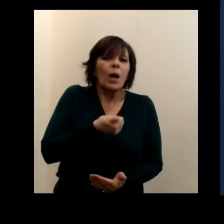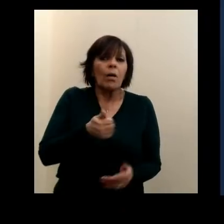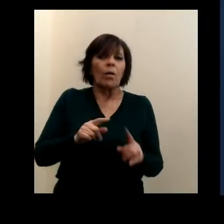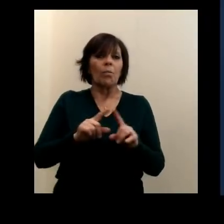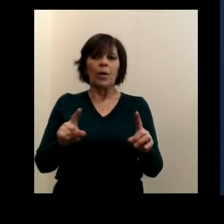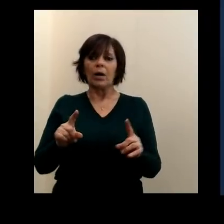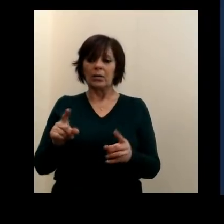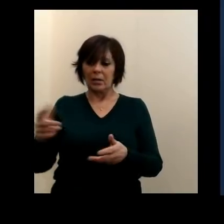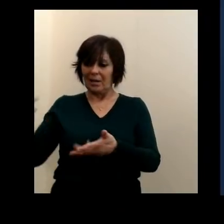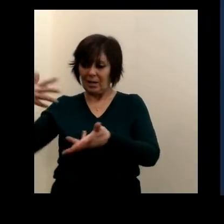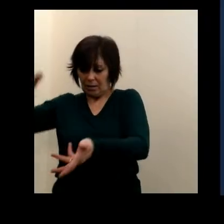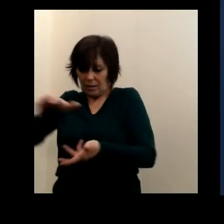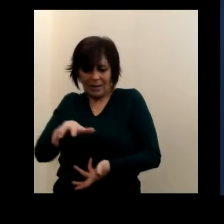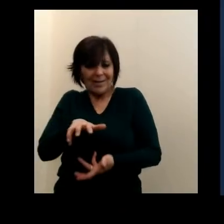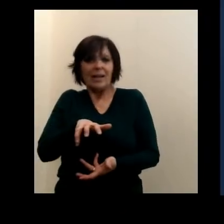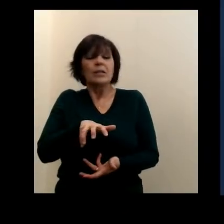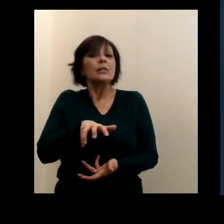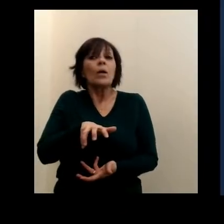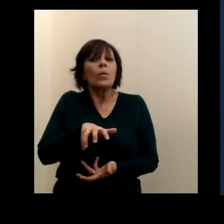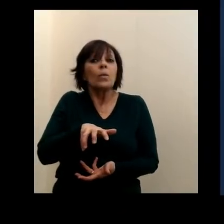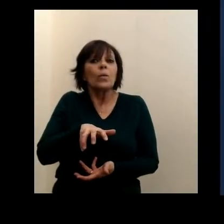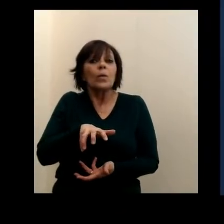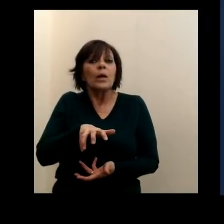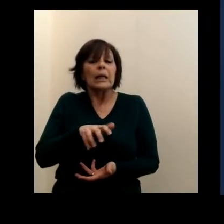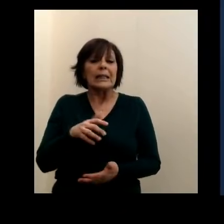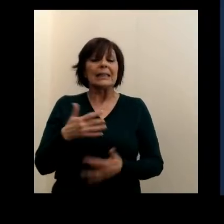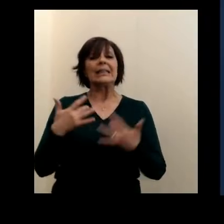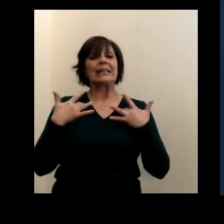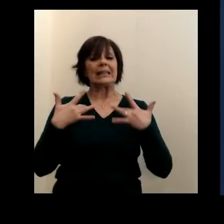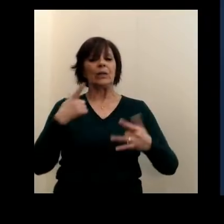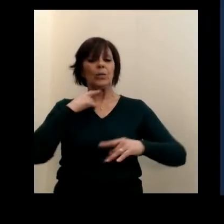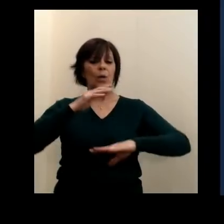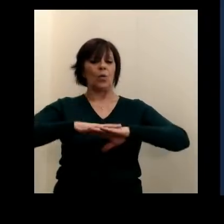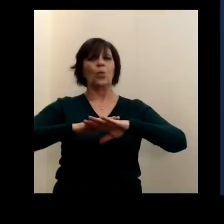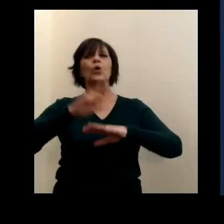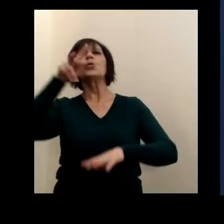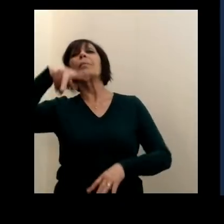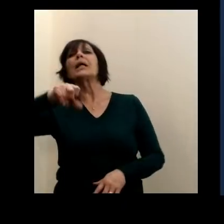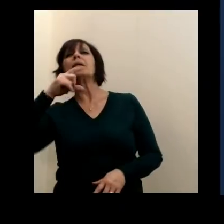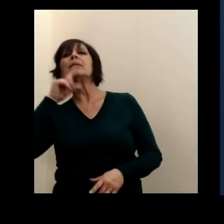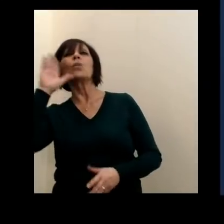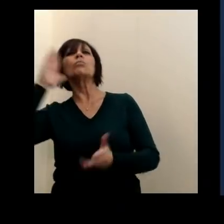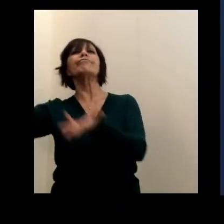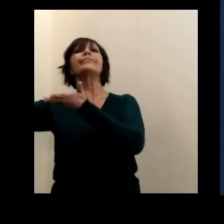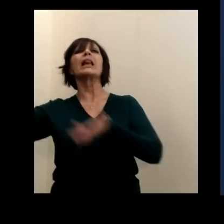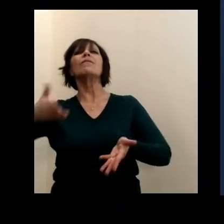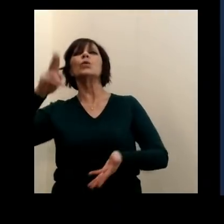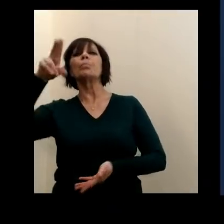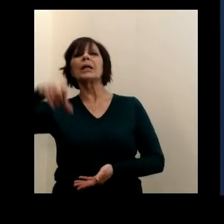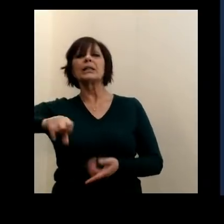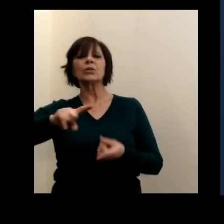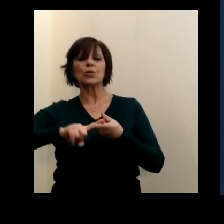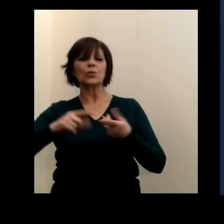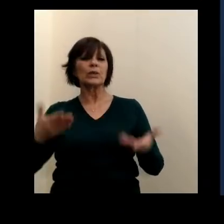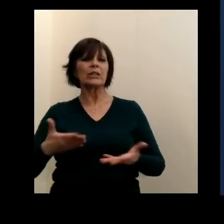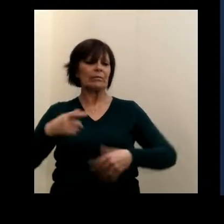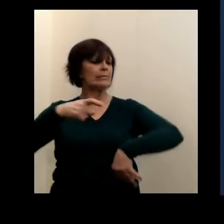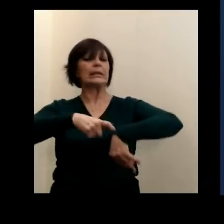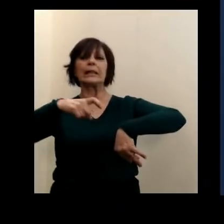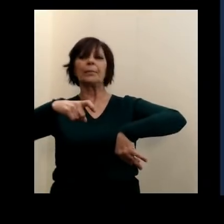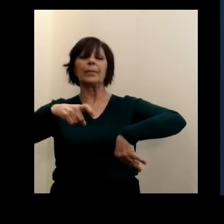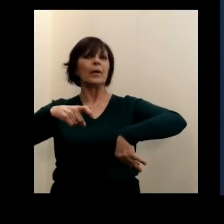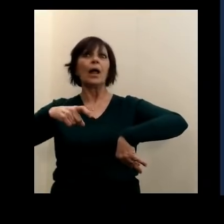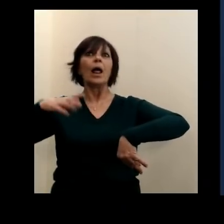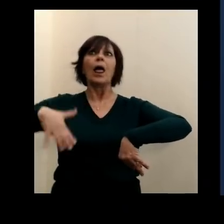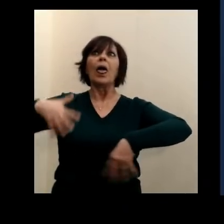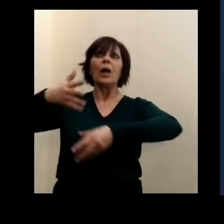not have them. And usually we get a warning from UPS saying they're going to be delivered by UPS to Erie County at this time. We